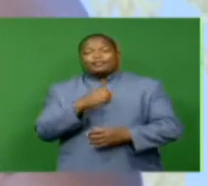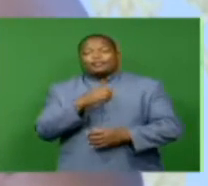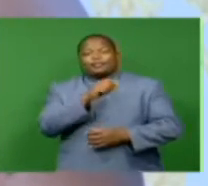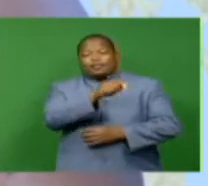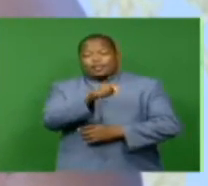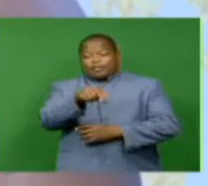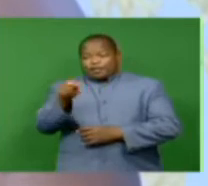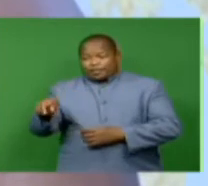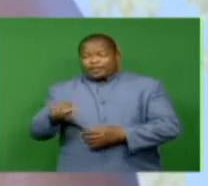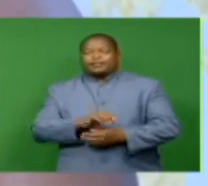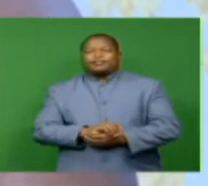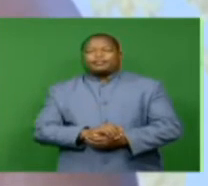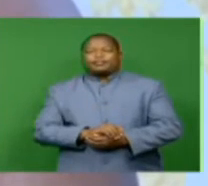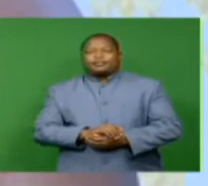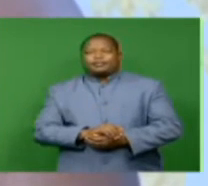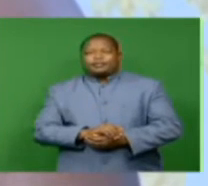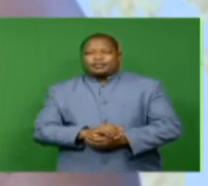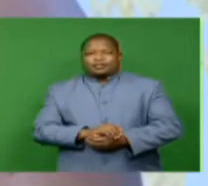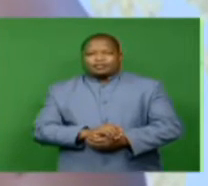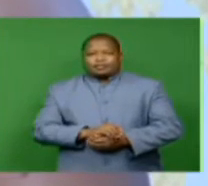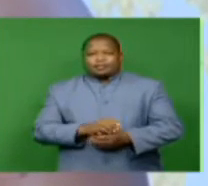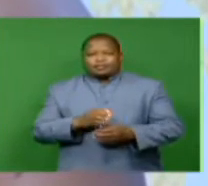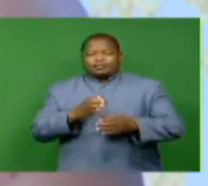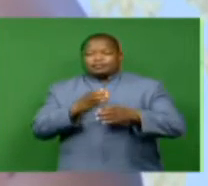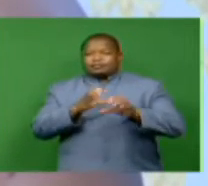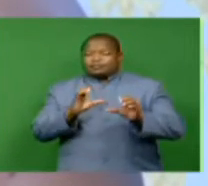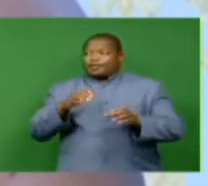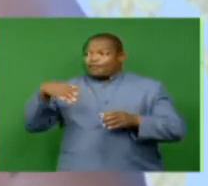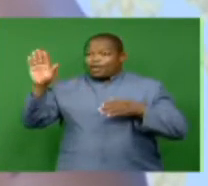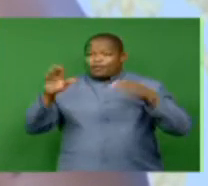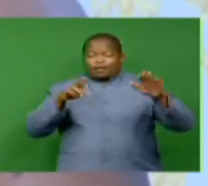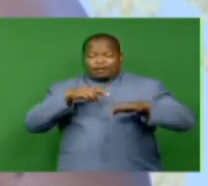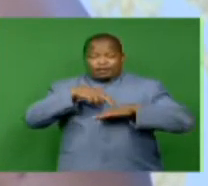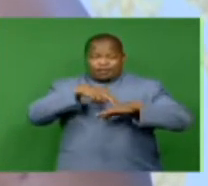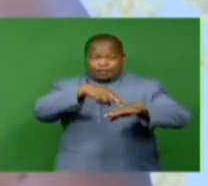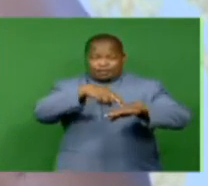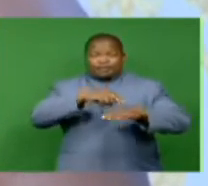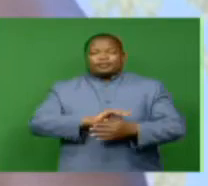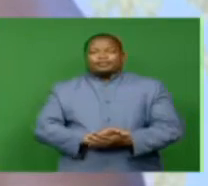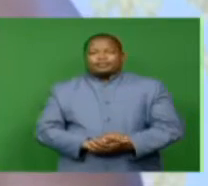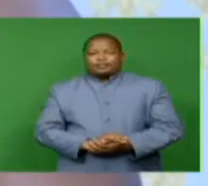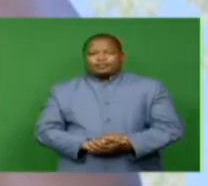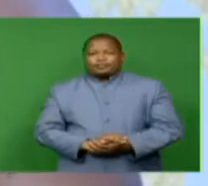government, Your Excellency, the former Prime Minister of Ethiopia,